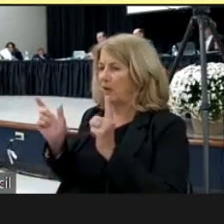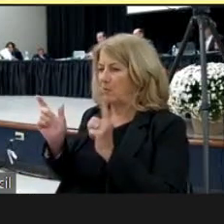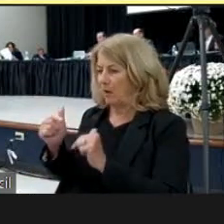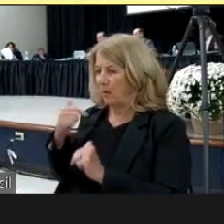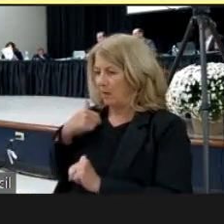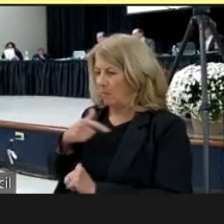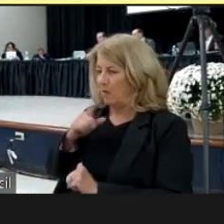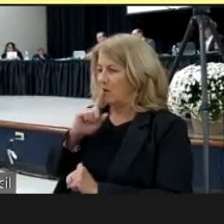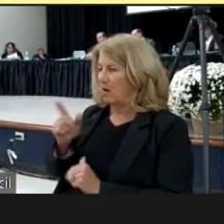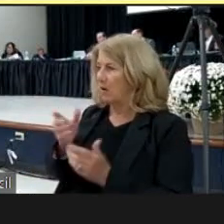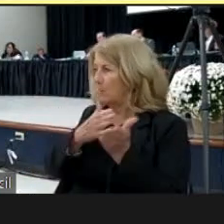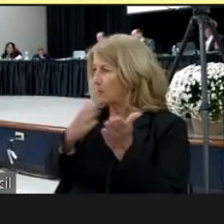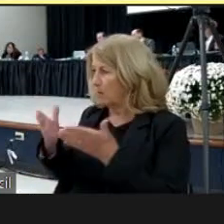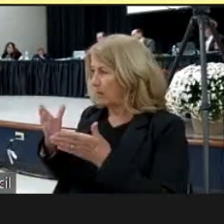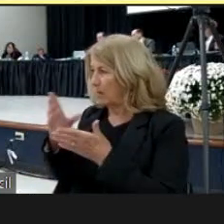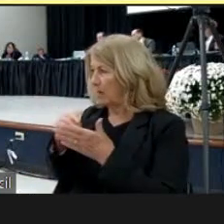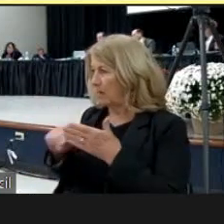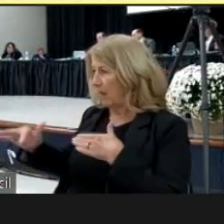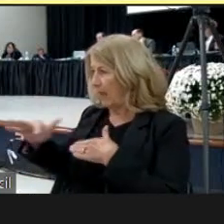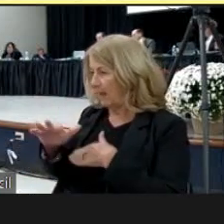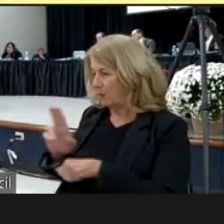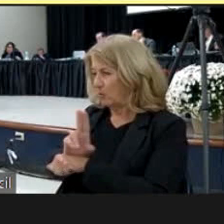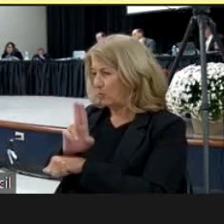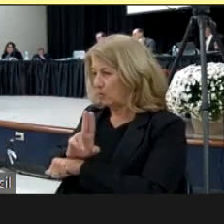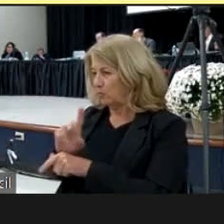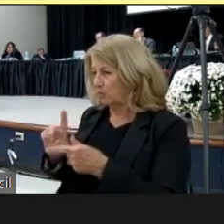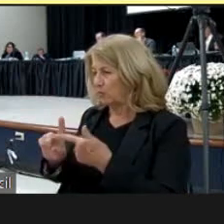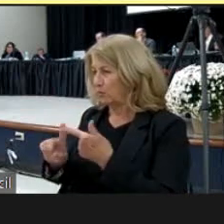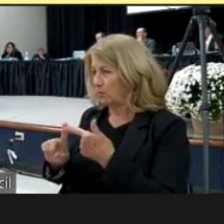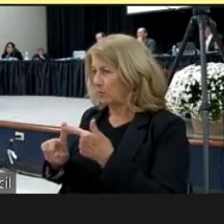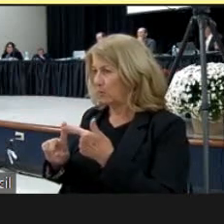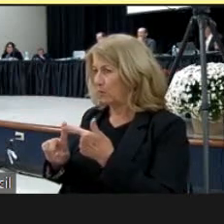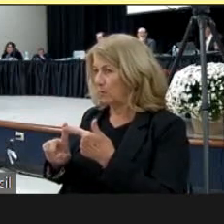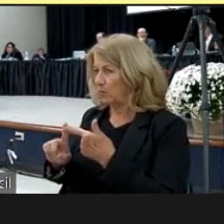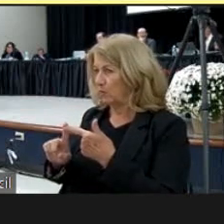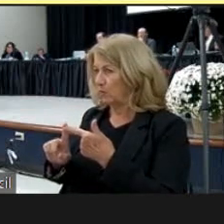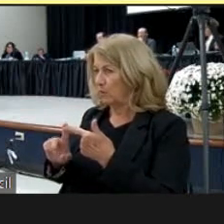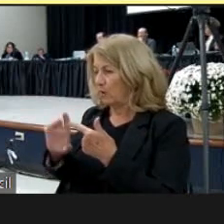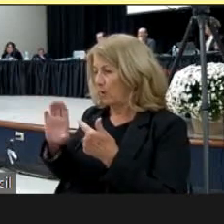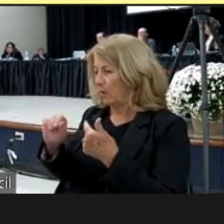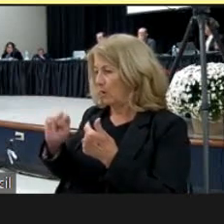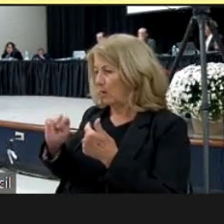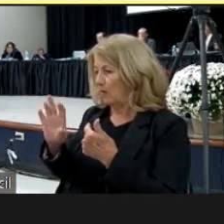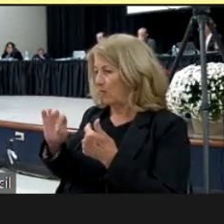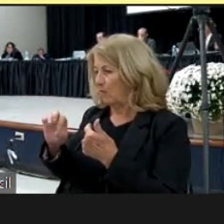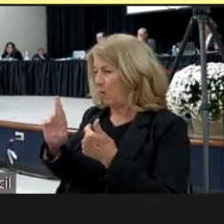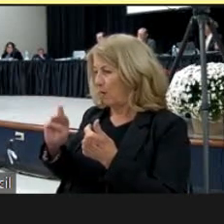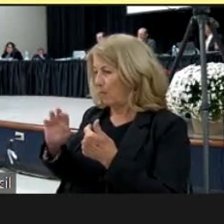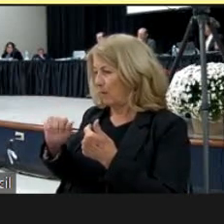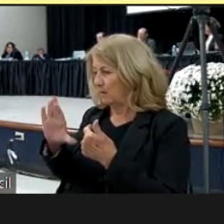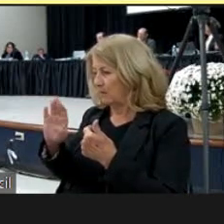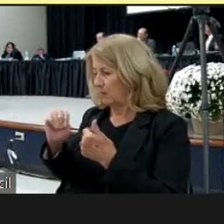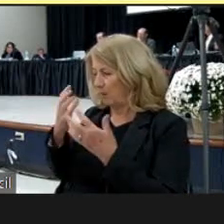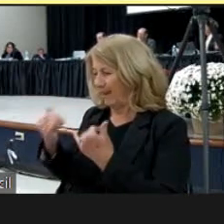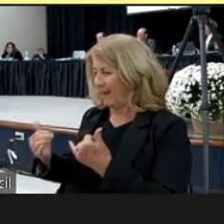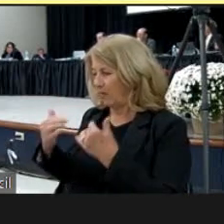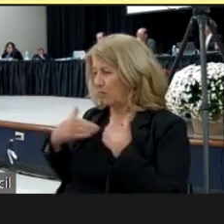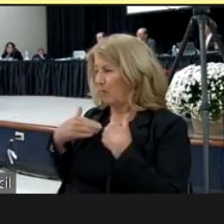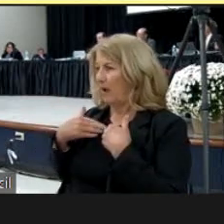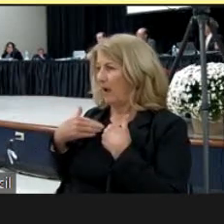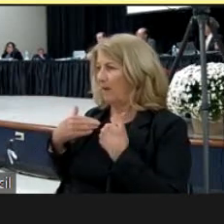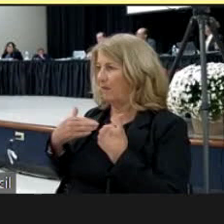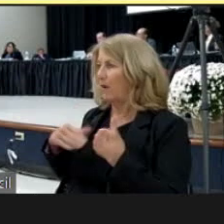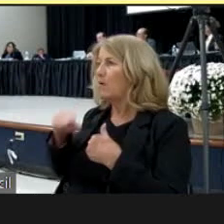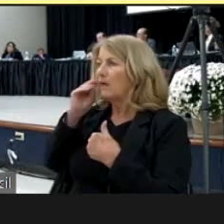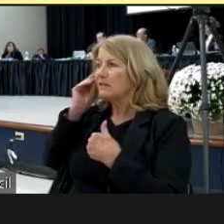bringing land uses into conformance, because right now you have residential lots that are zone commercial.